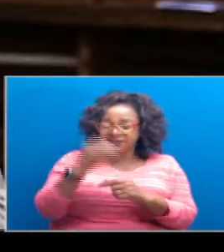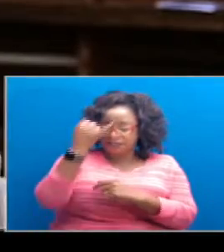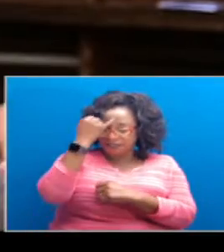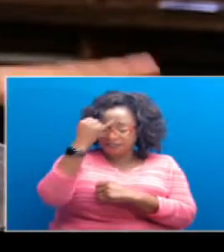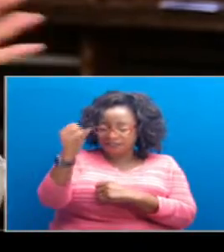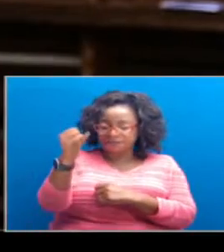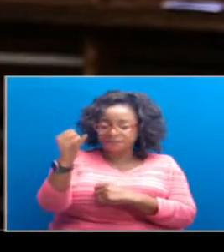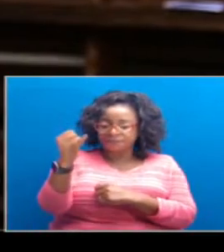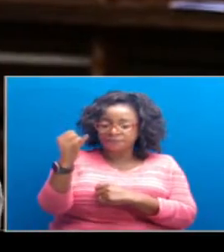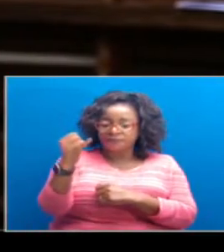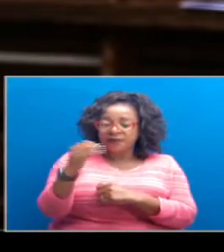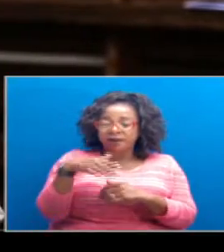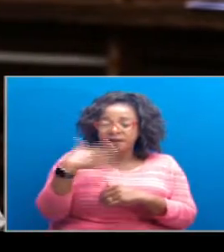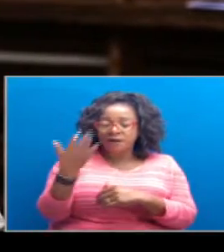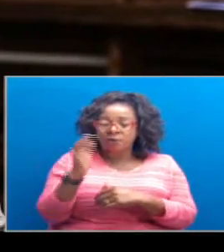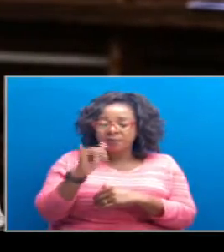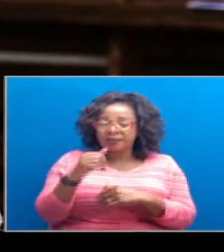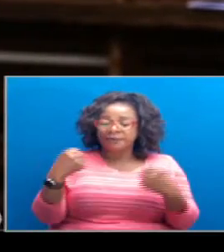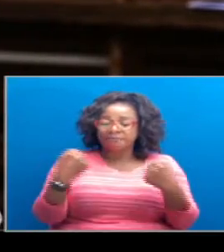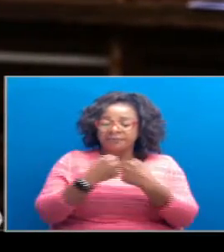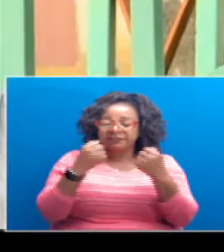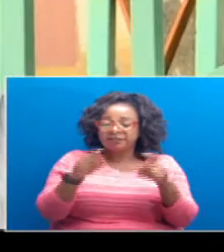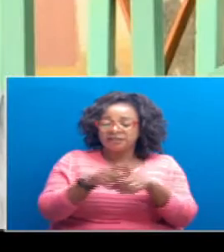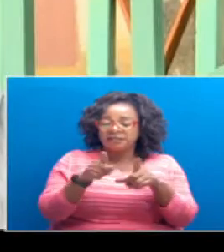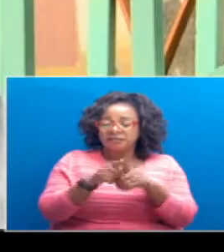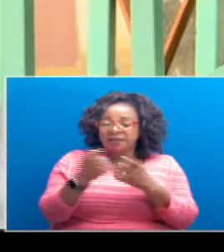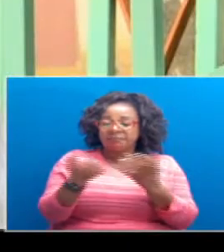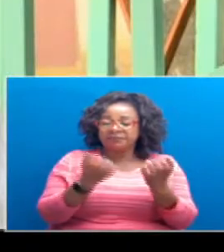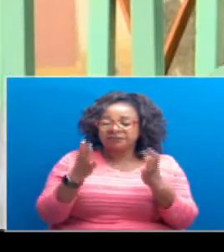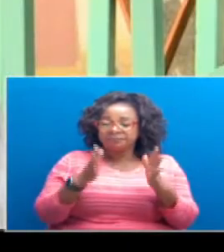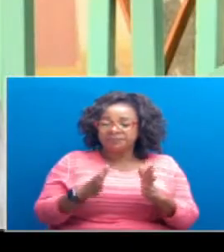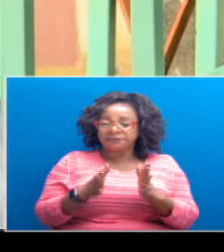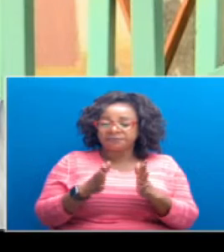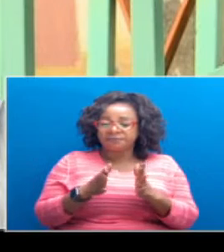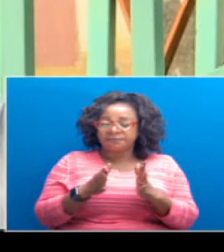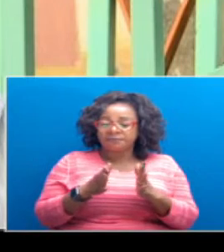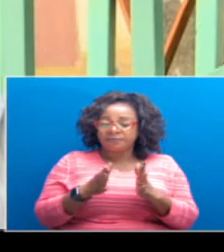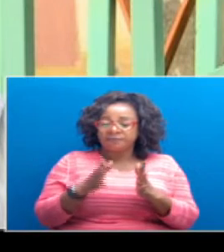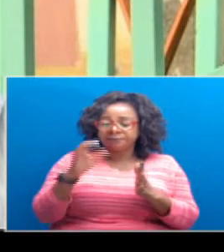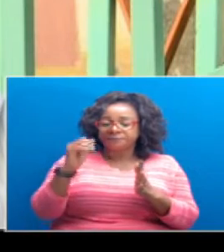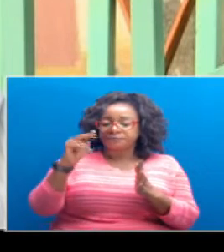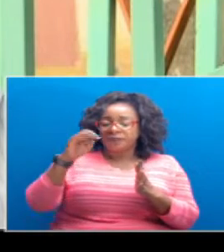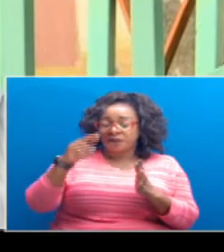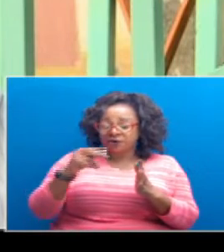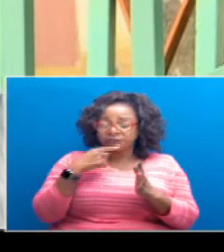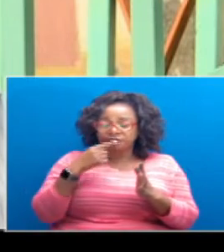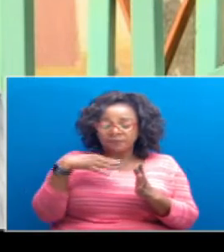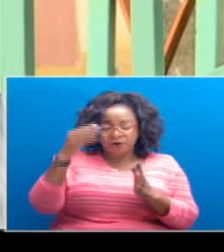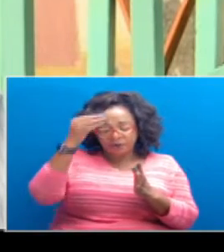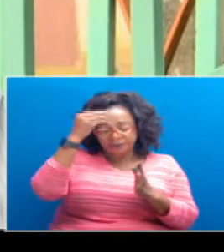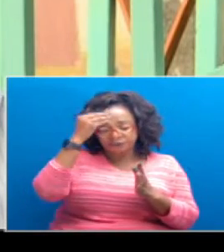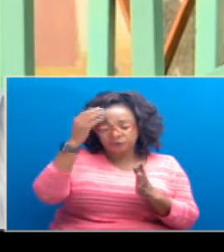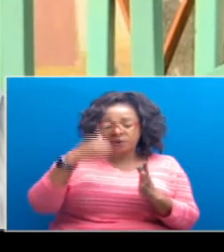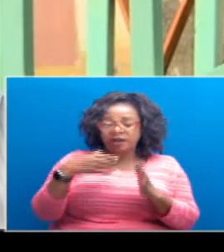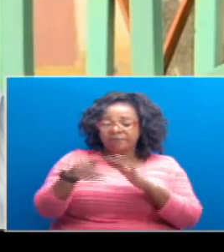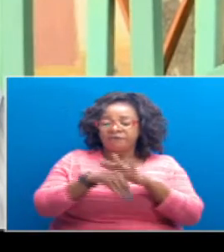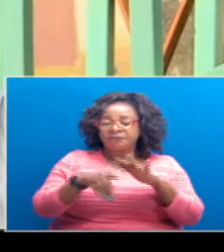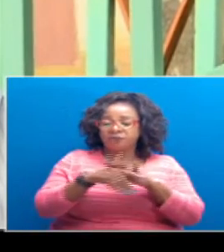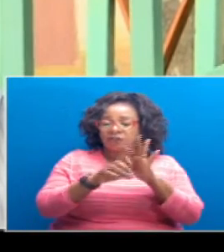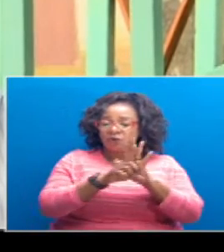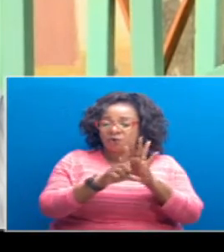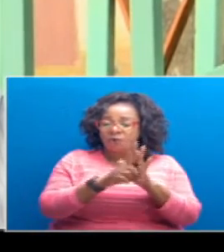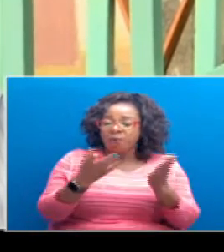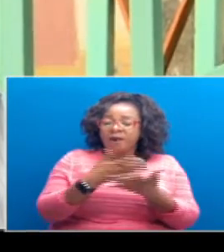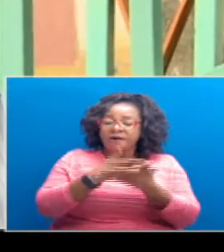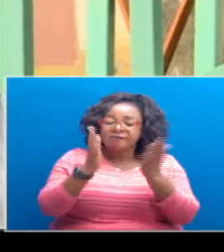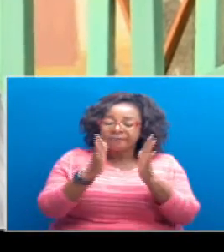different plan? And how has that impacted you as a business person? Yeah, the canon has just talked about education. There was a provision in law where